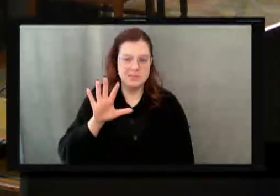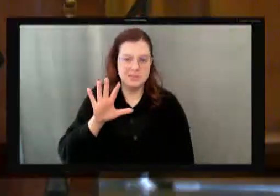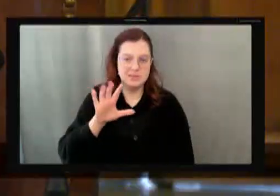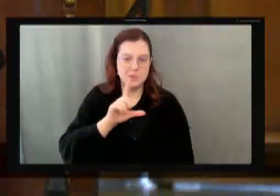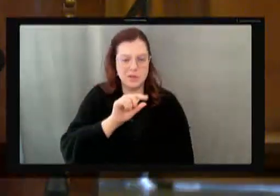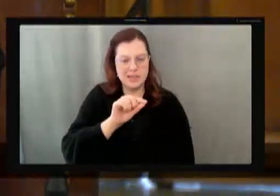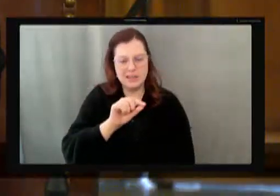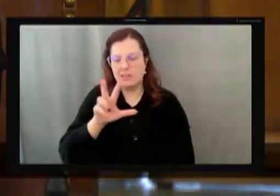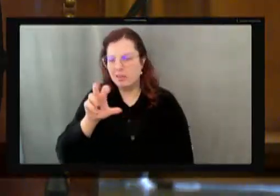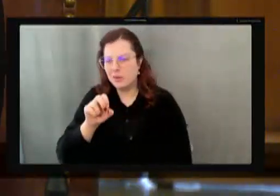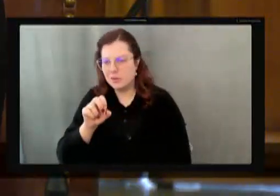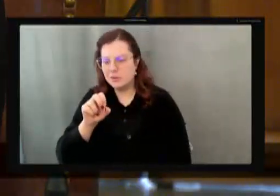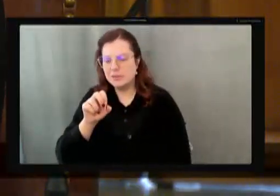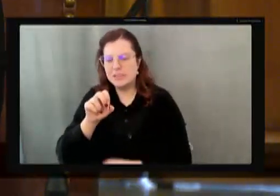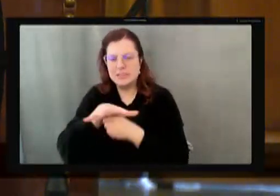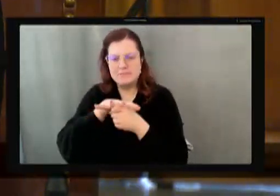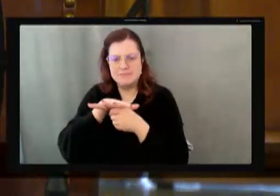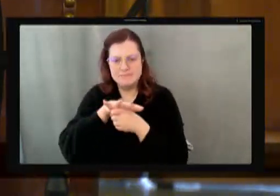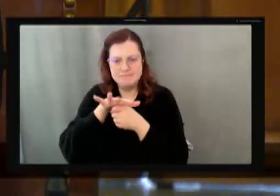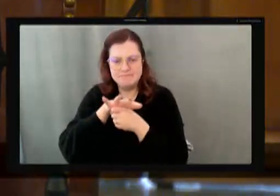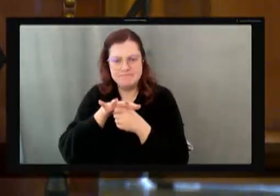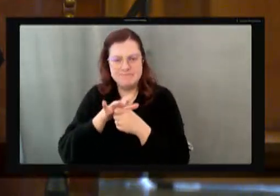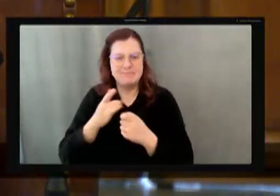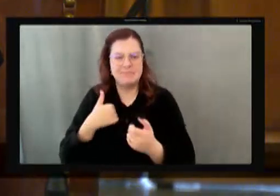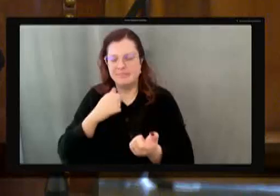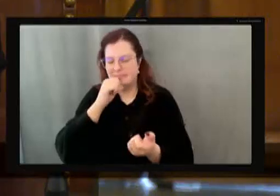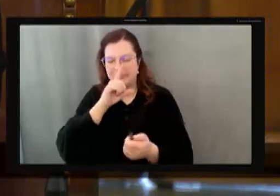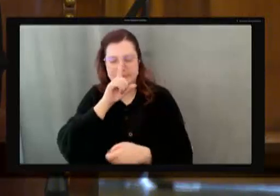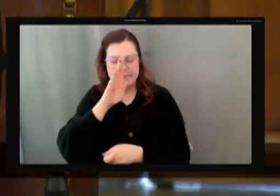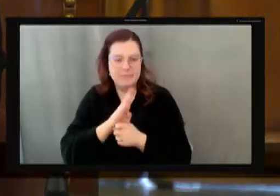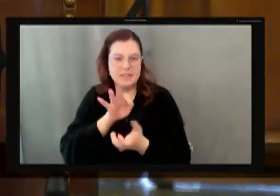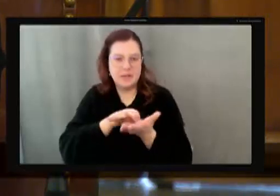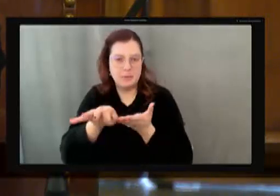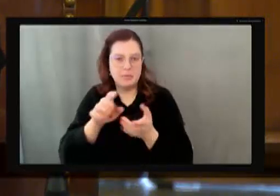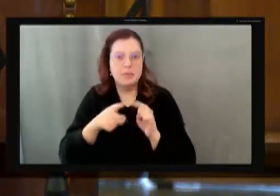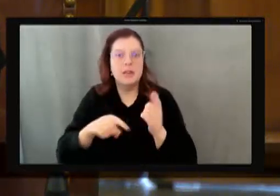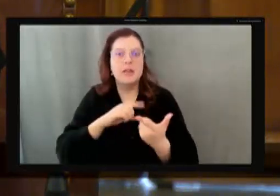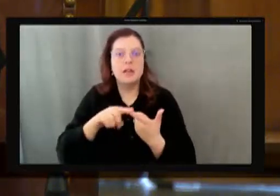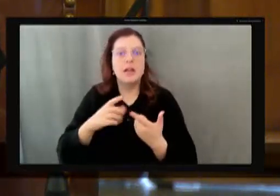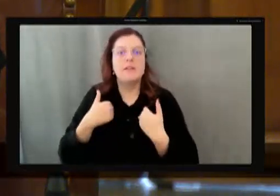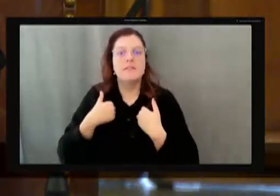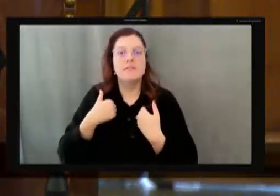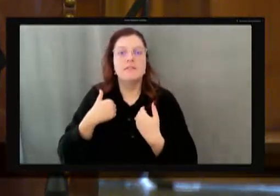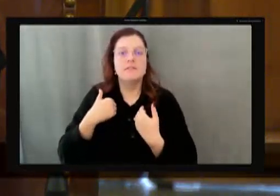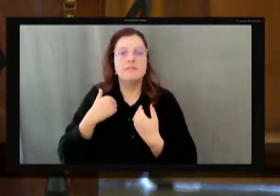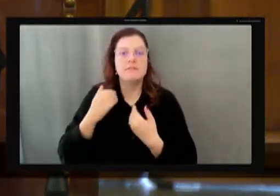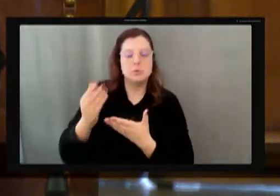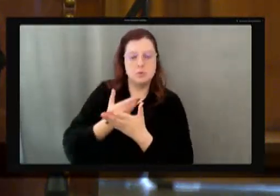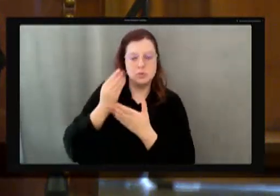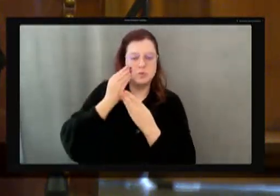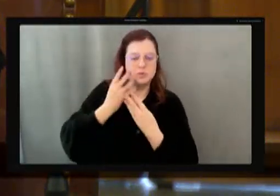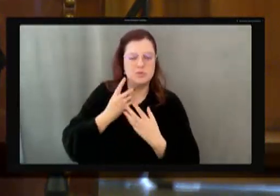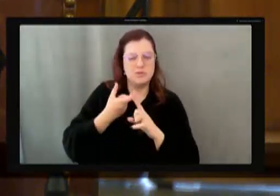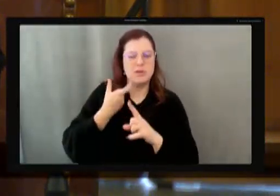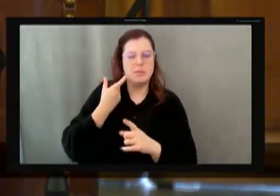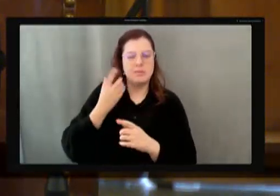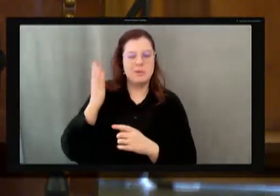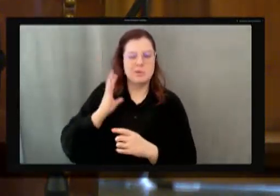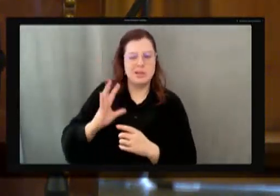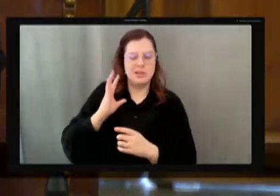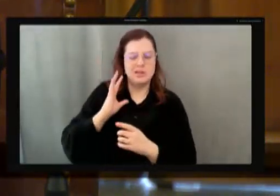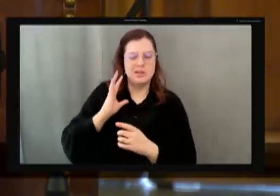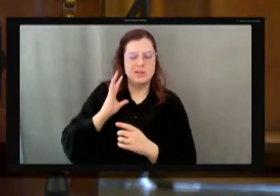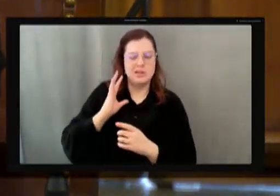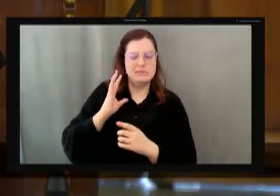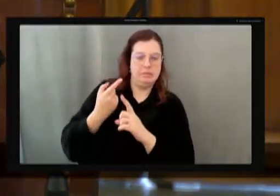really counting them up. And then I've got an update from about a month ago from Director Gula that